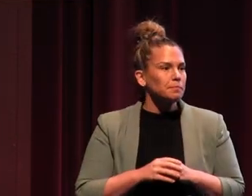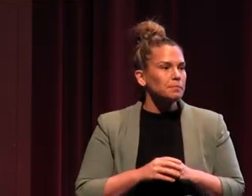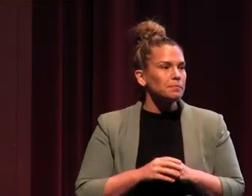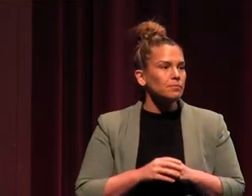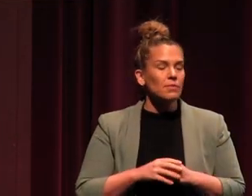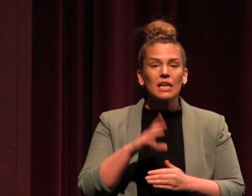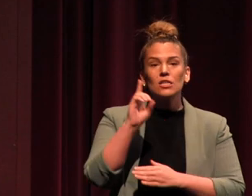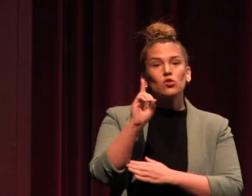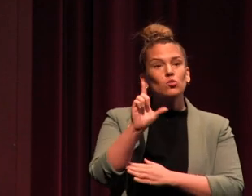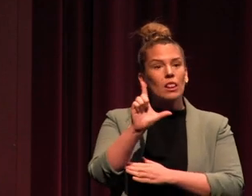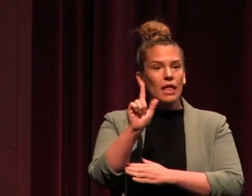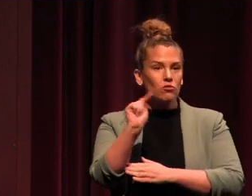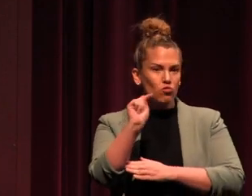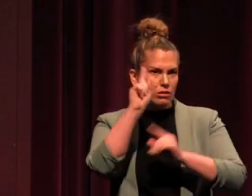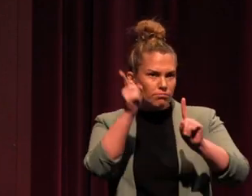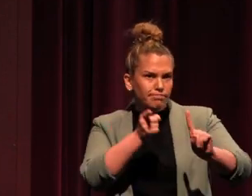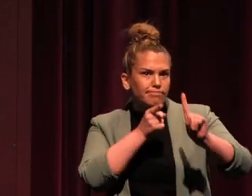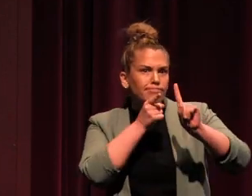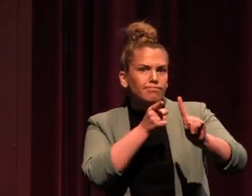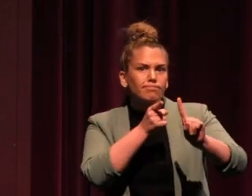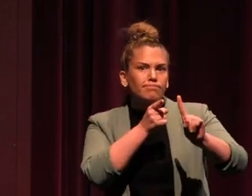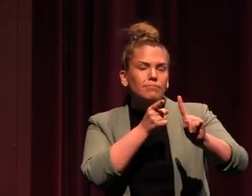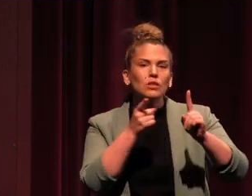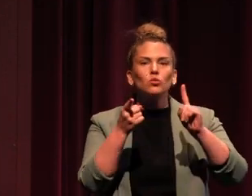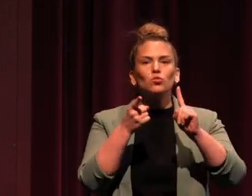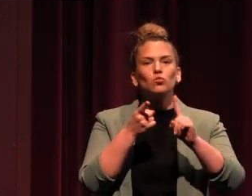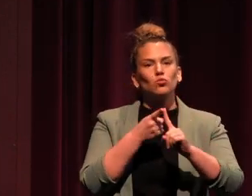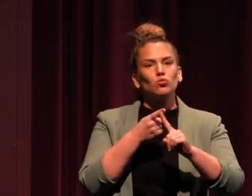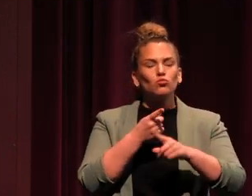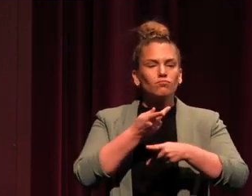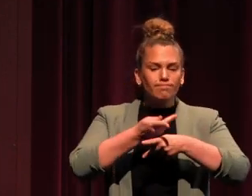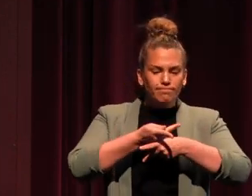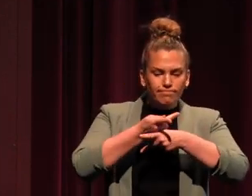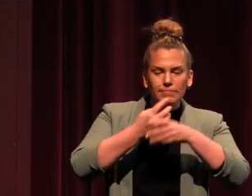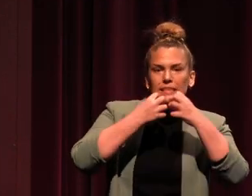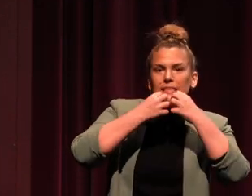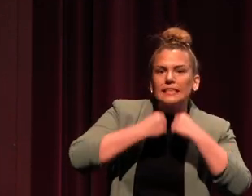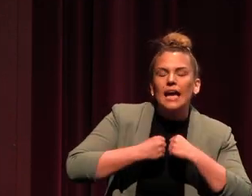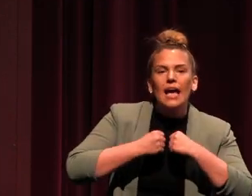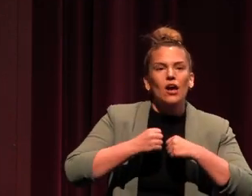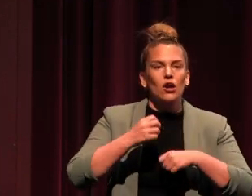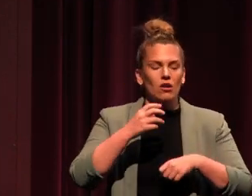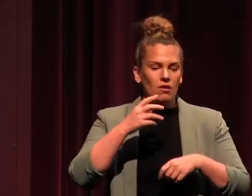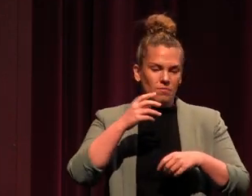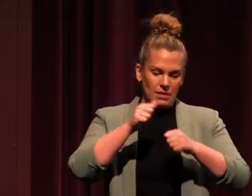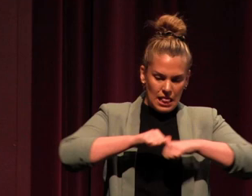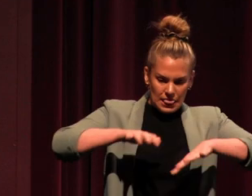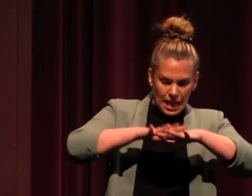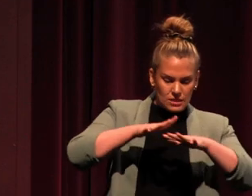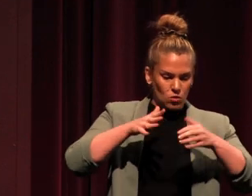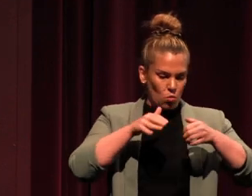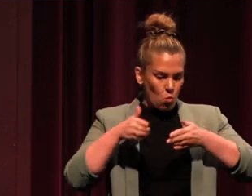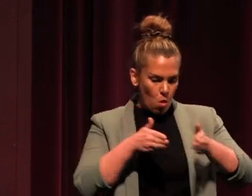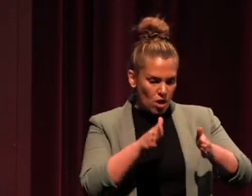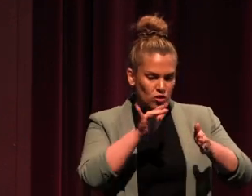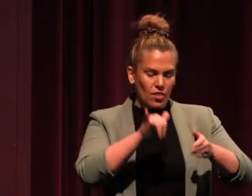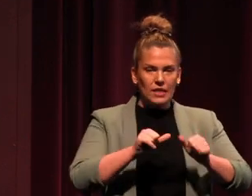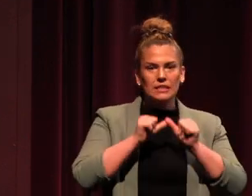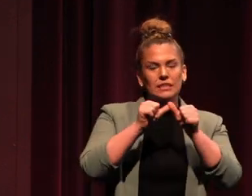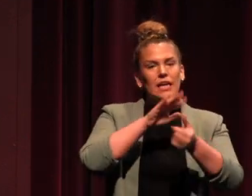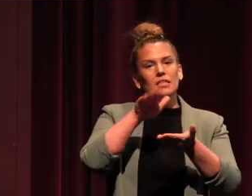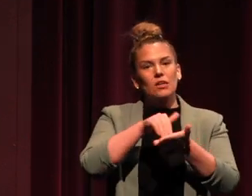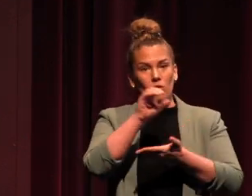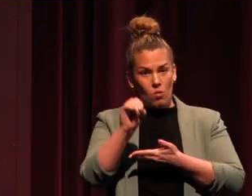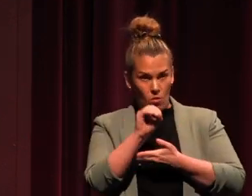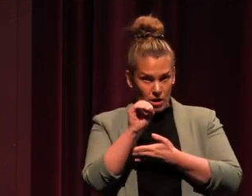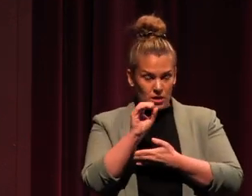The Deschutes Land Trust mission is to conserve and care for the lands and waters that sustain Central Oregon, so local communities and